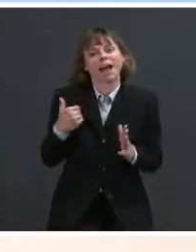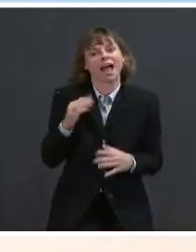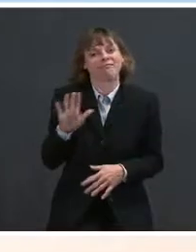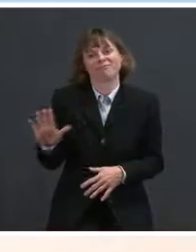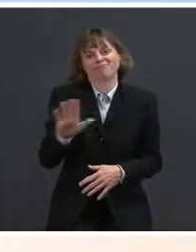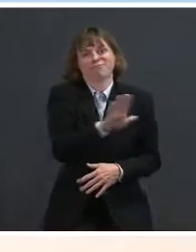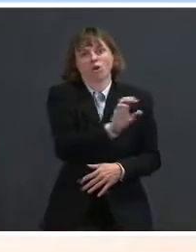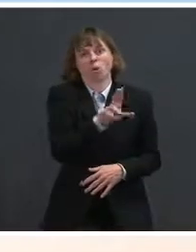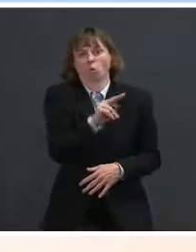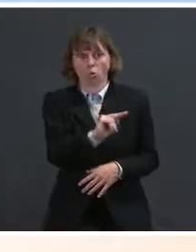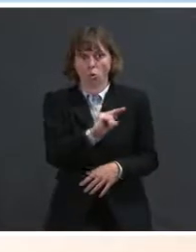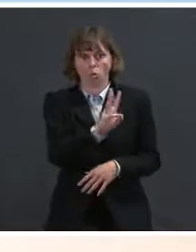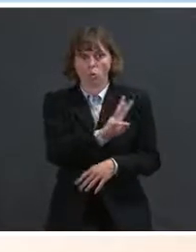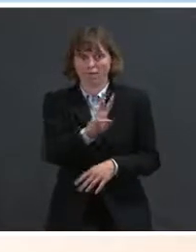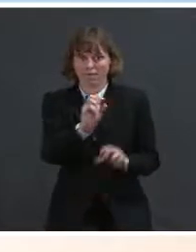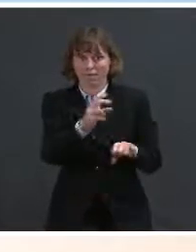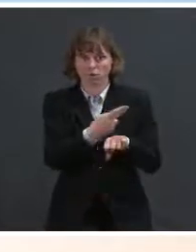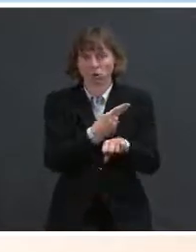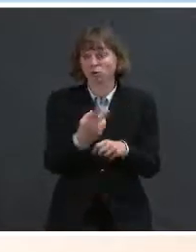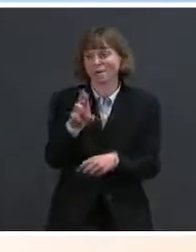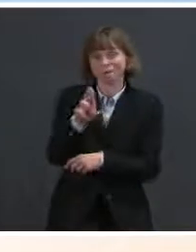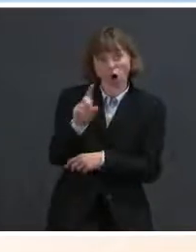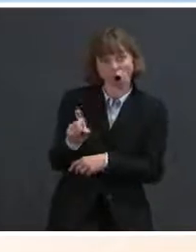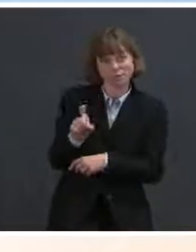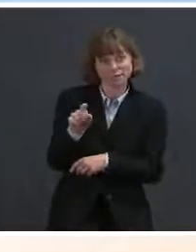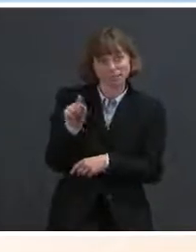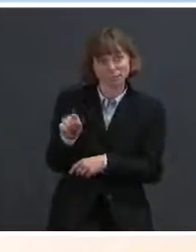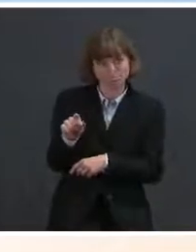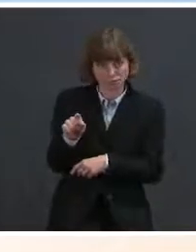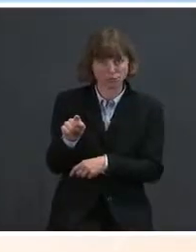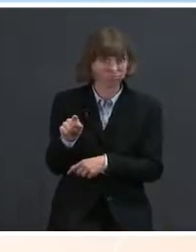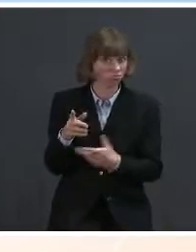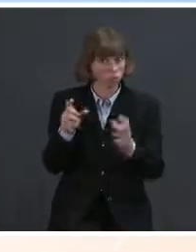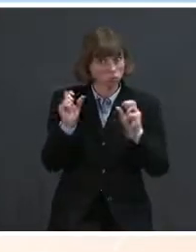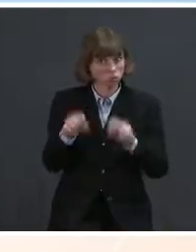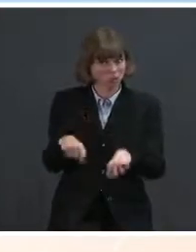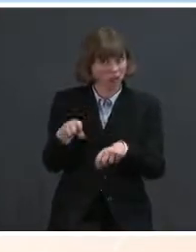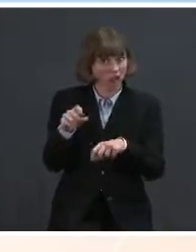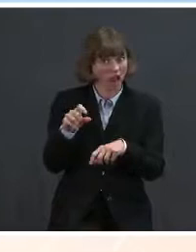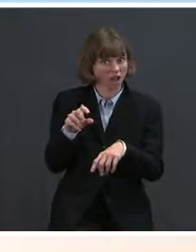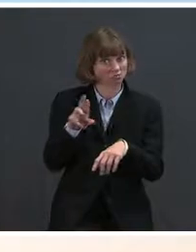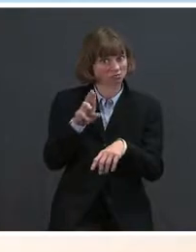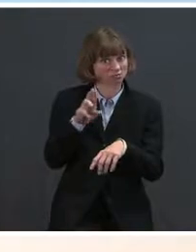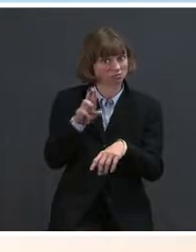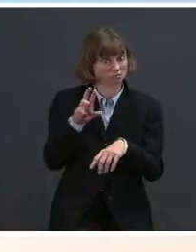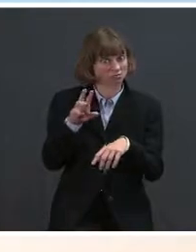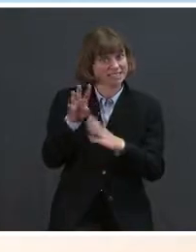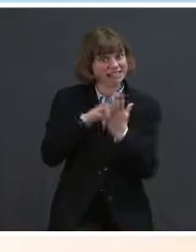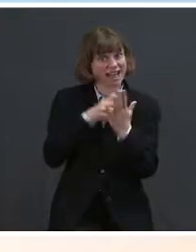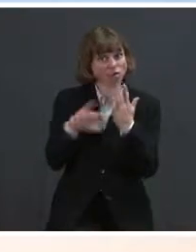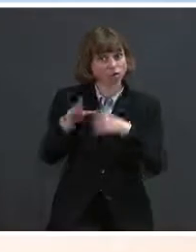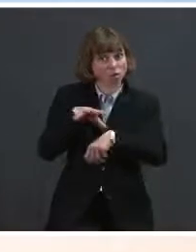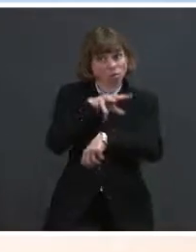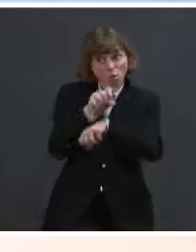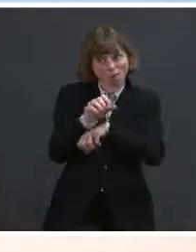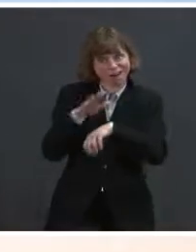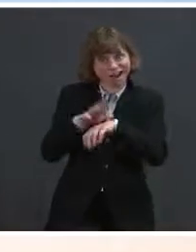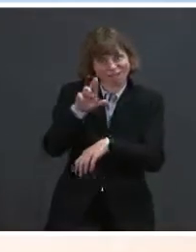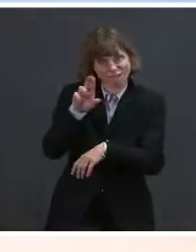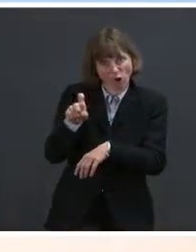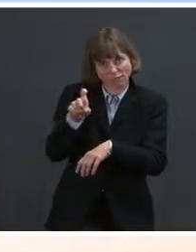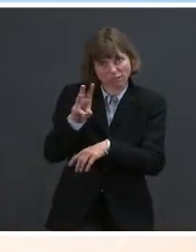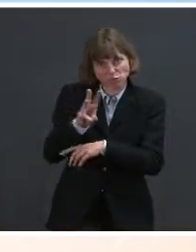massively expanded as part of the announcement last night, you can do scheduling through there. This is a website that will make it possible